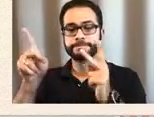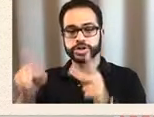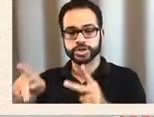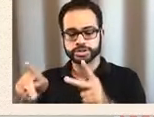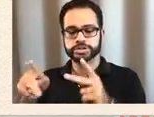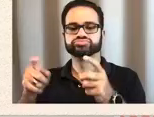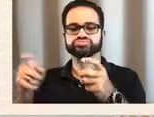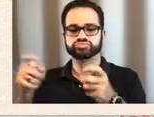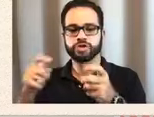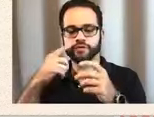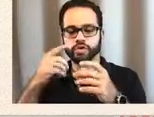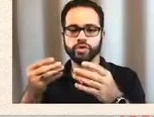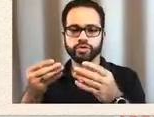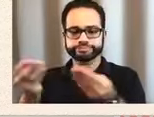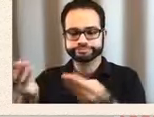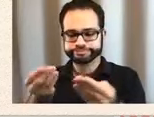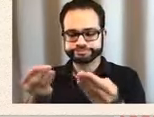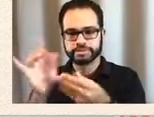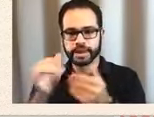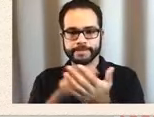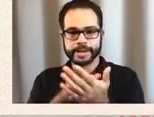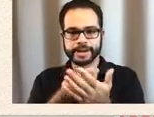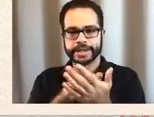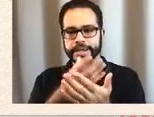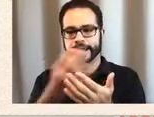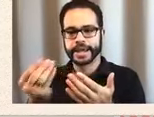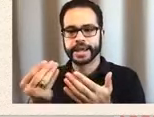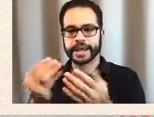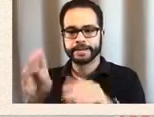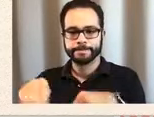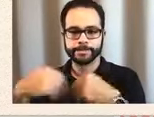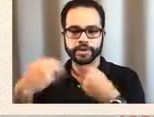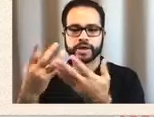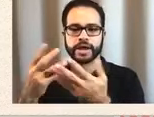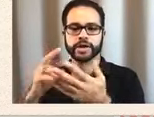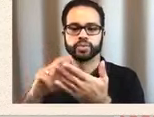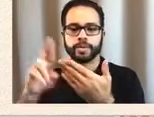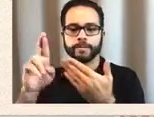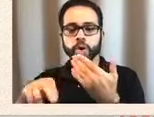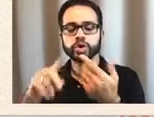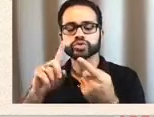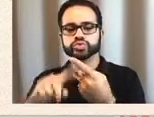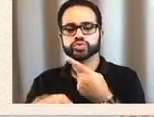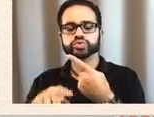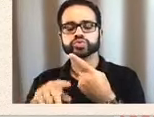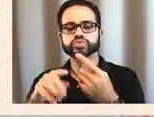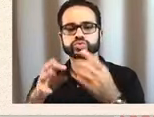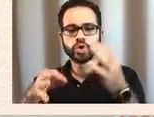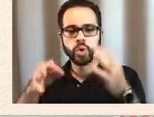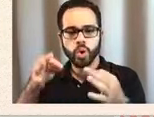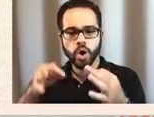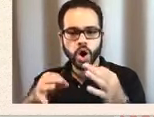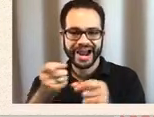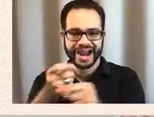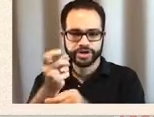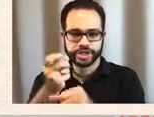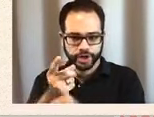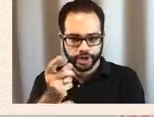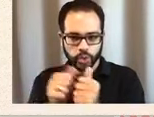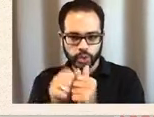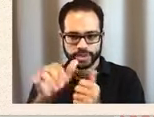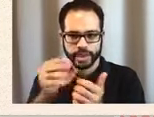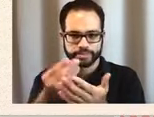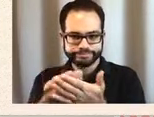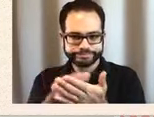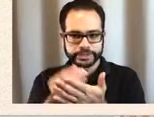and also providing a report to the court on an annual basis. That's the accounting, describing how those assets